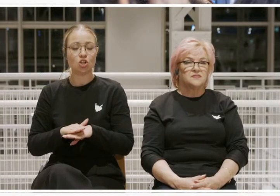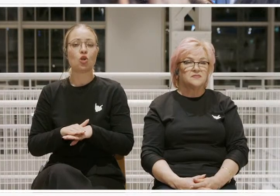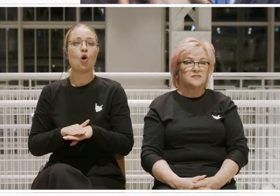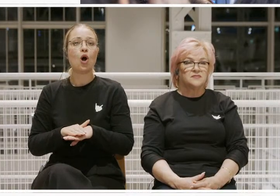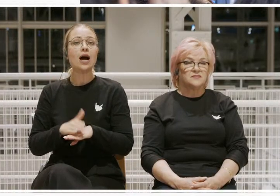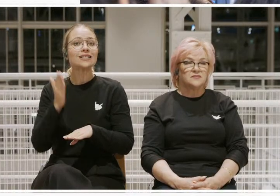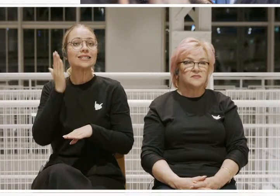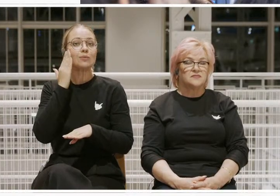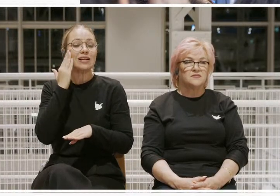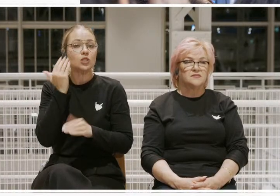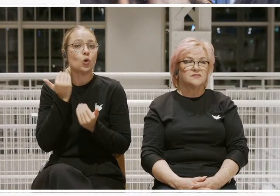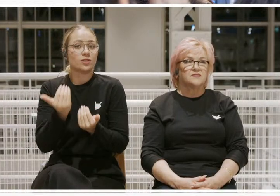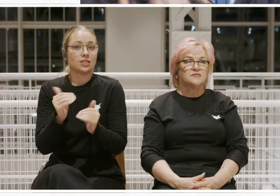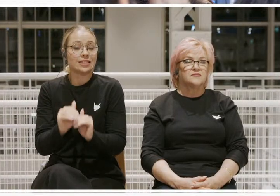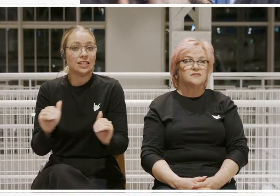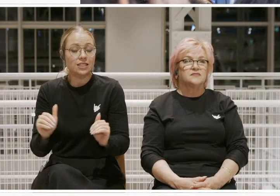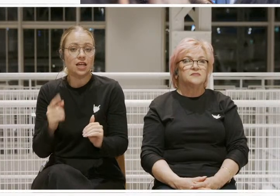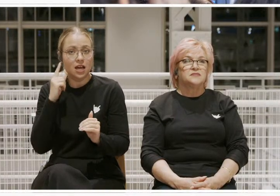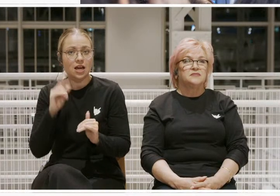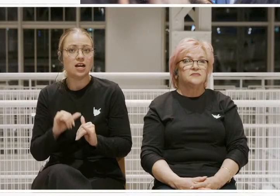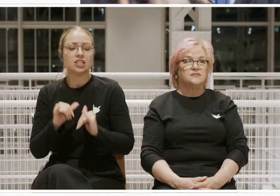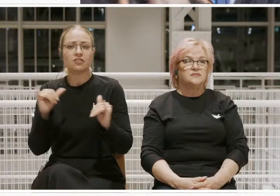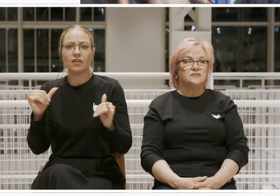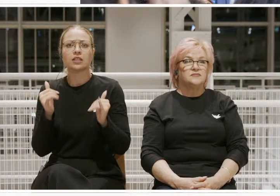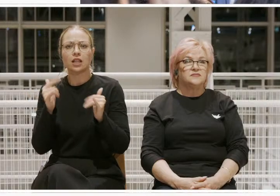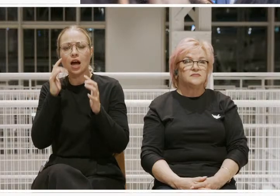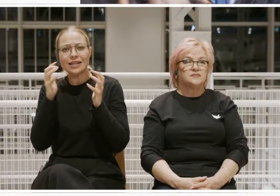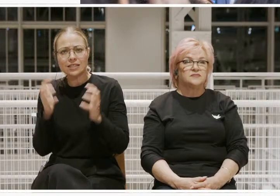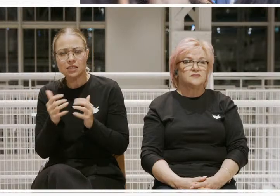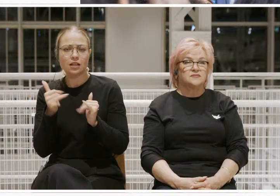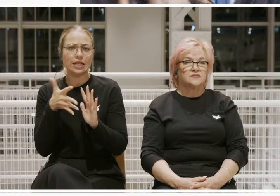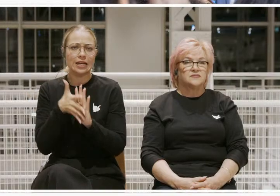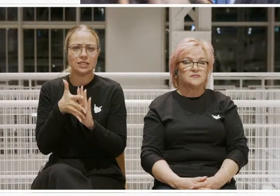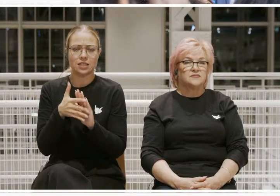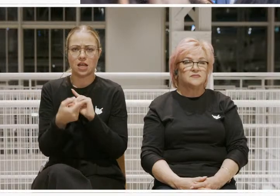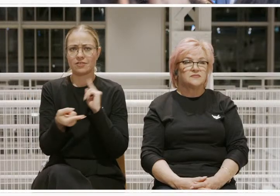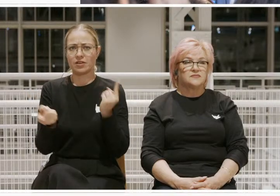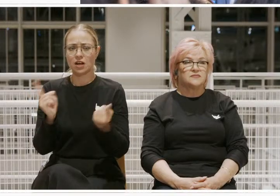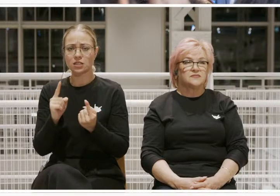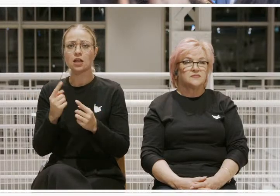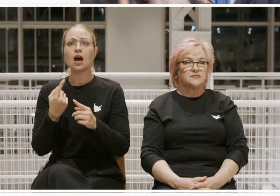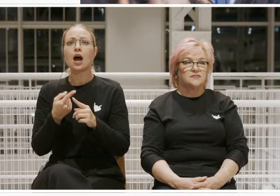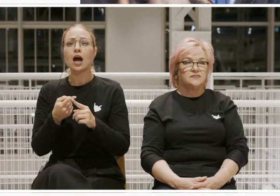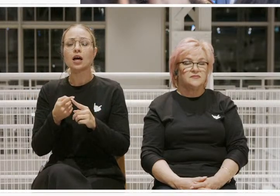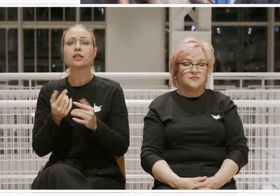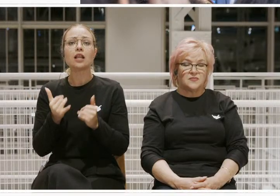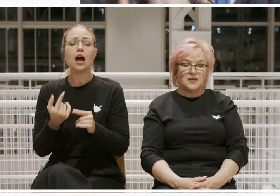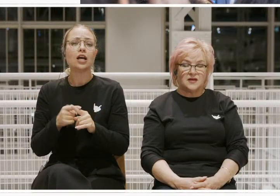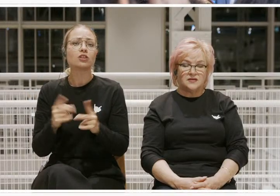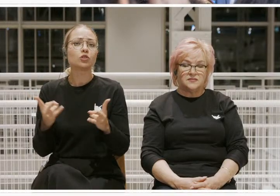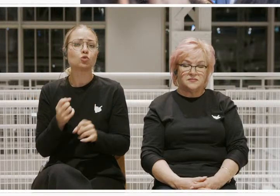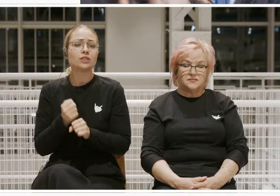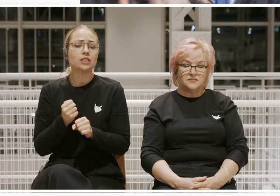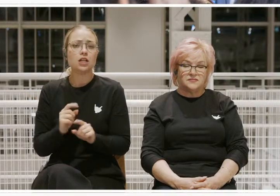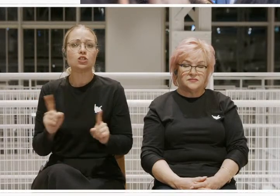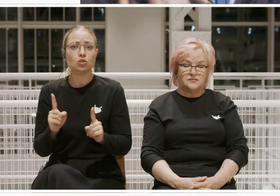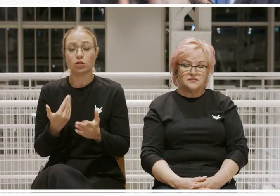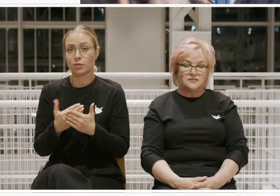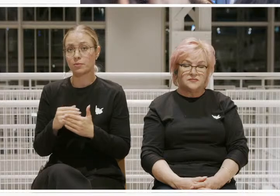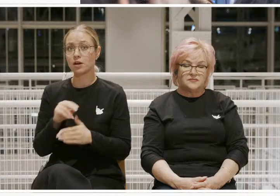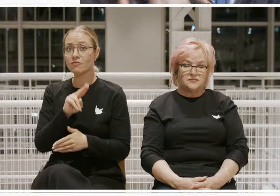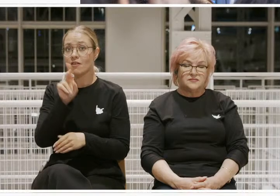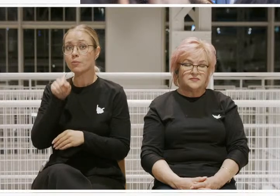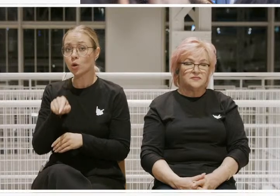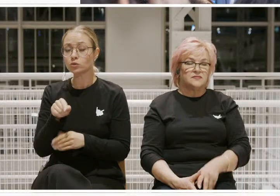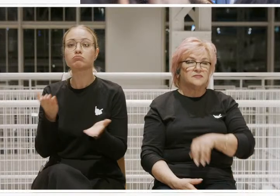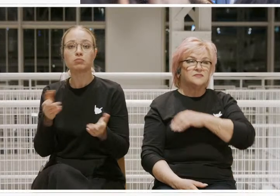and research by posing questions such as, what are the birds thinking? If they could speak to us,